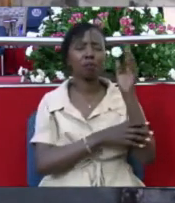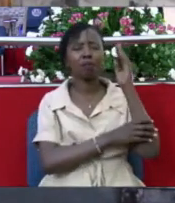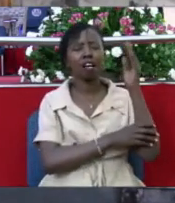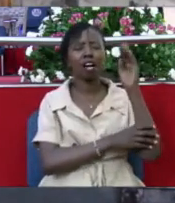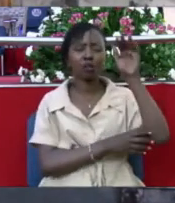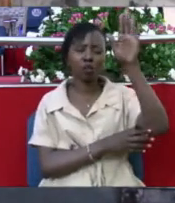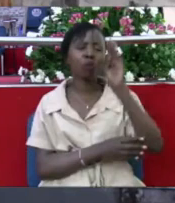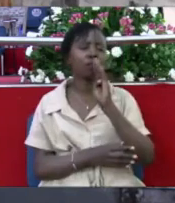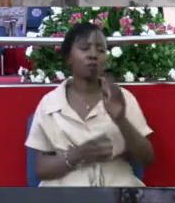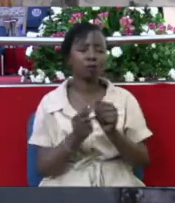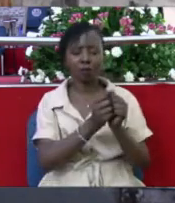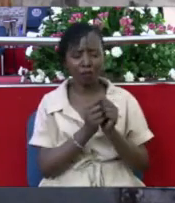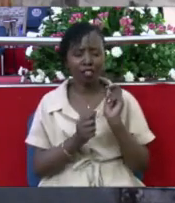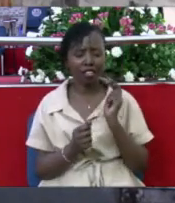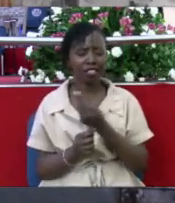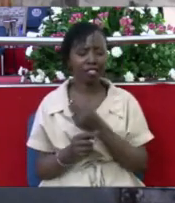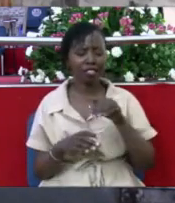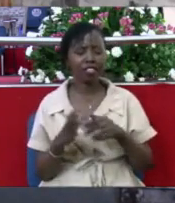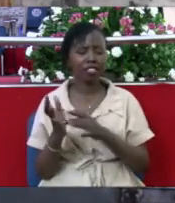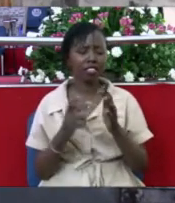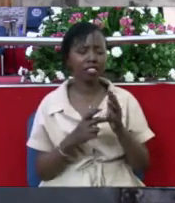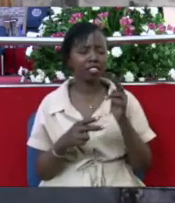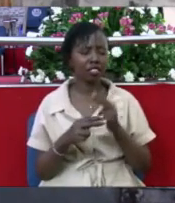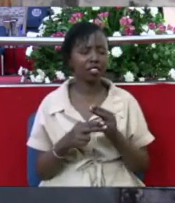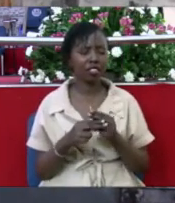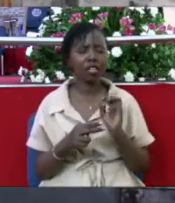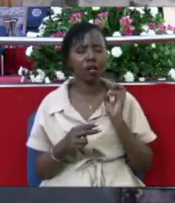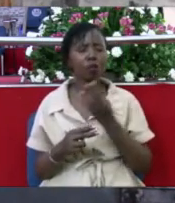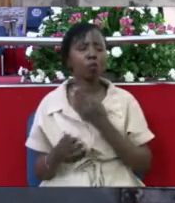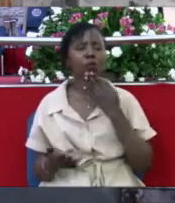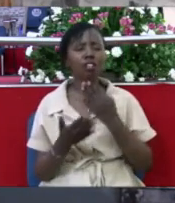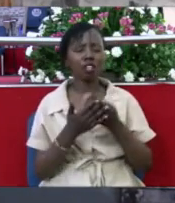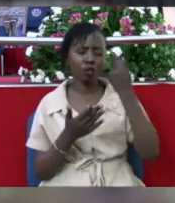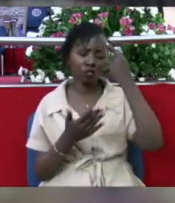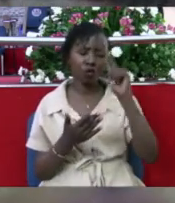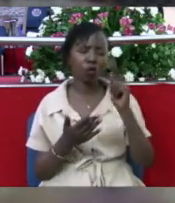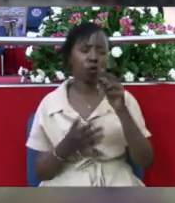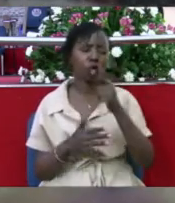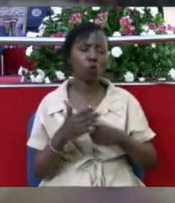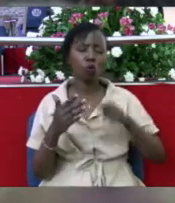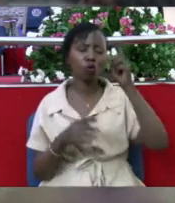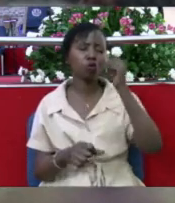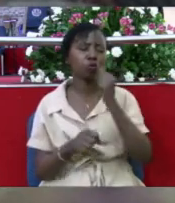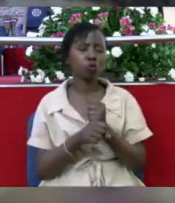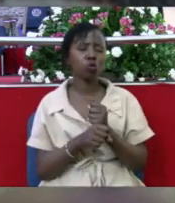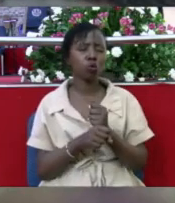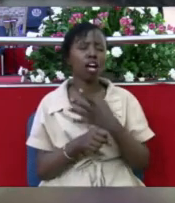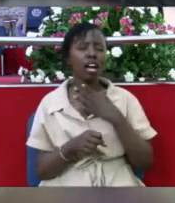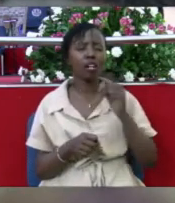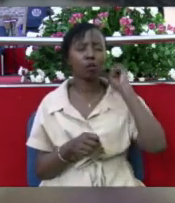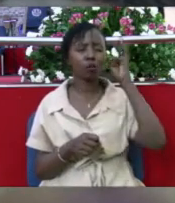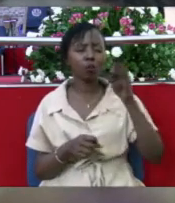uwe nasi. In the name of Jesus. Katika jina la Yesu. We thank you for what you've done. Tunashukuru kwa yale umetenda. And you're going to continue to do.